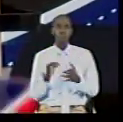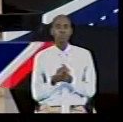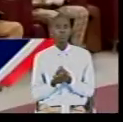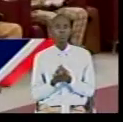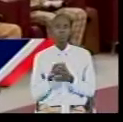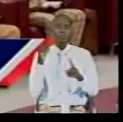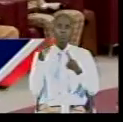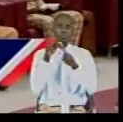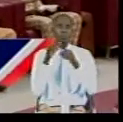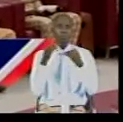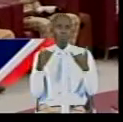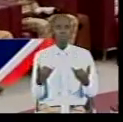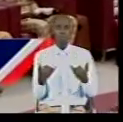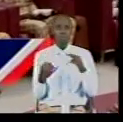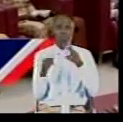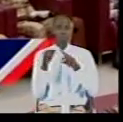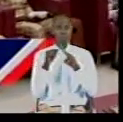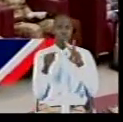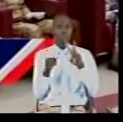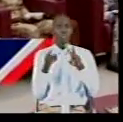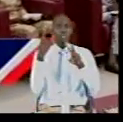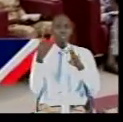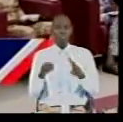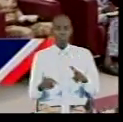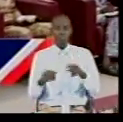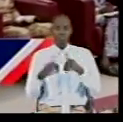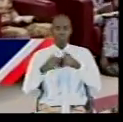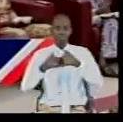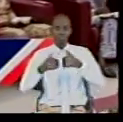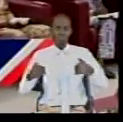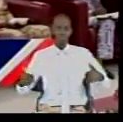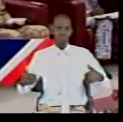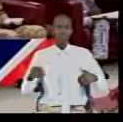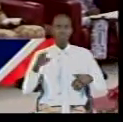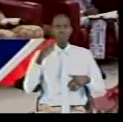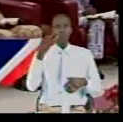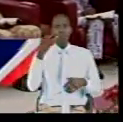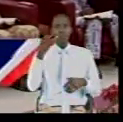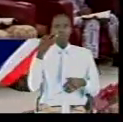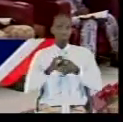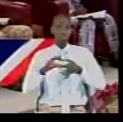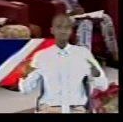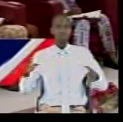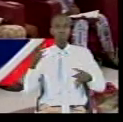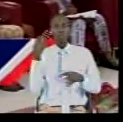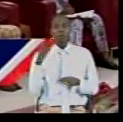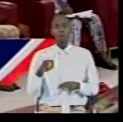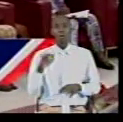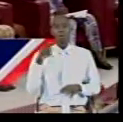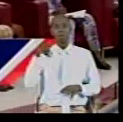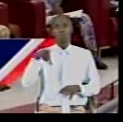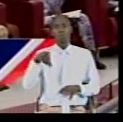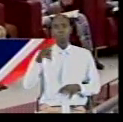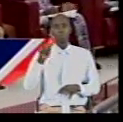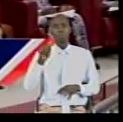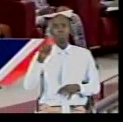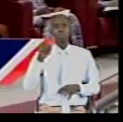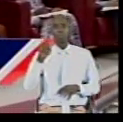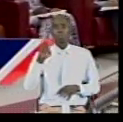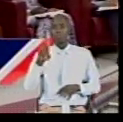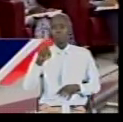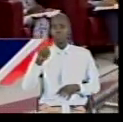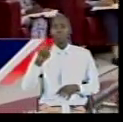point number two, the discipline of partners shaken by fear.